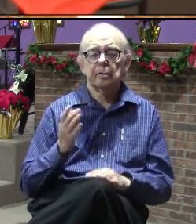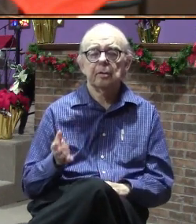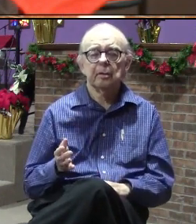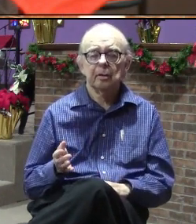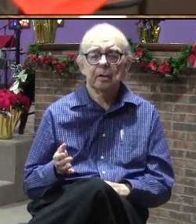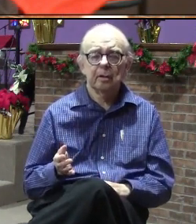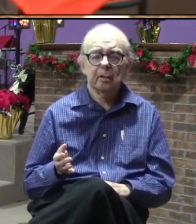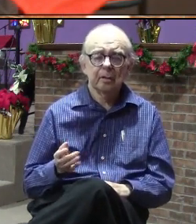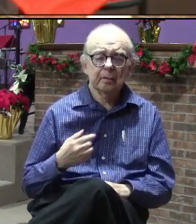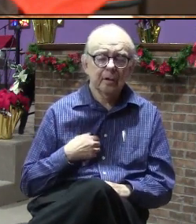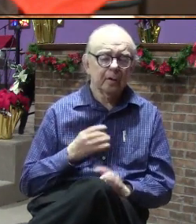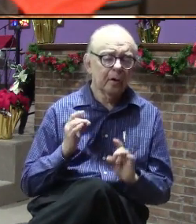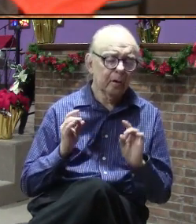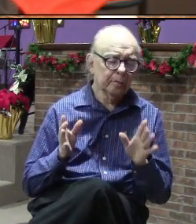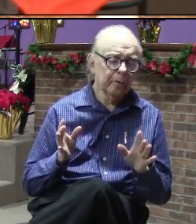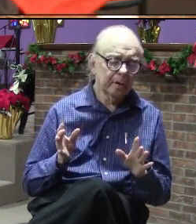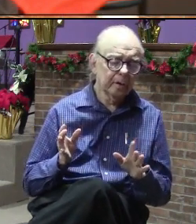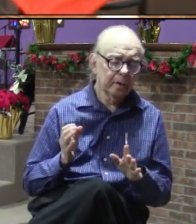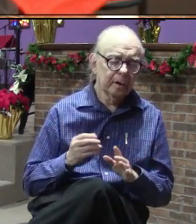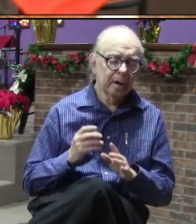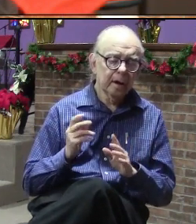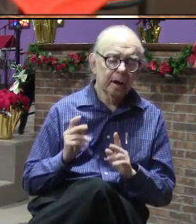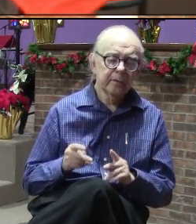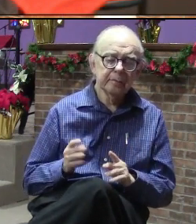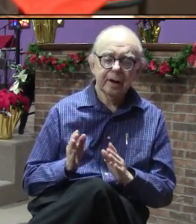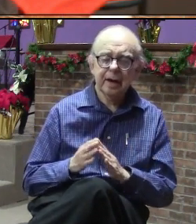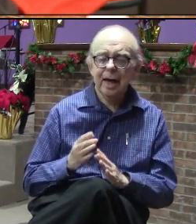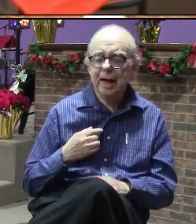And I'm terrible because everybody asks me,